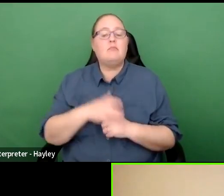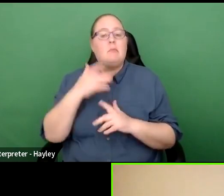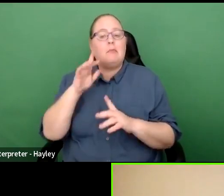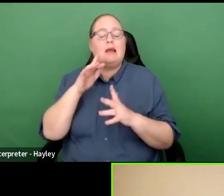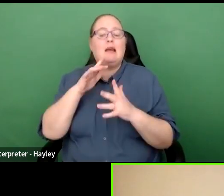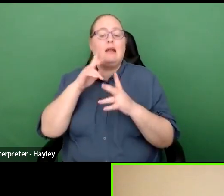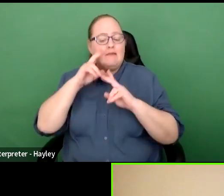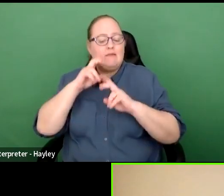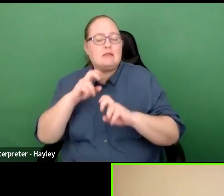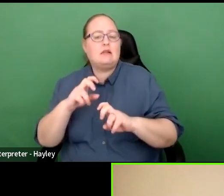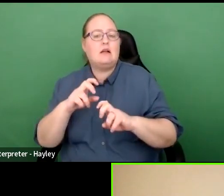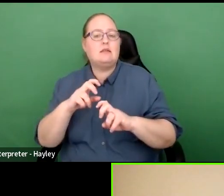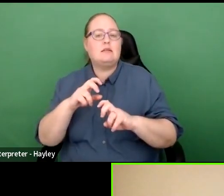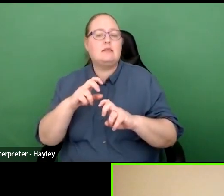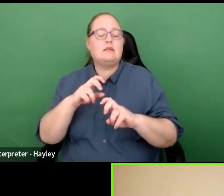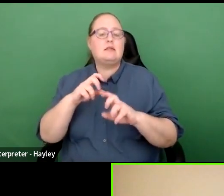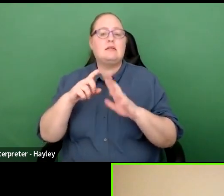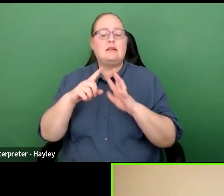investigator on